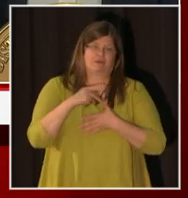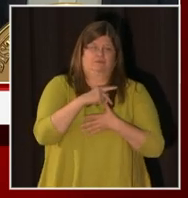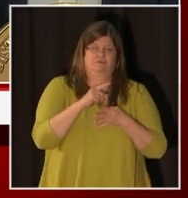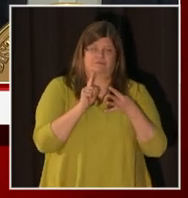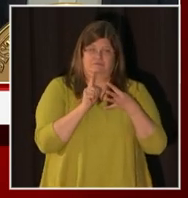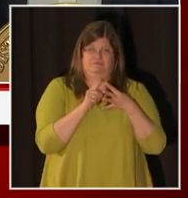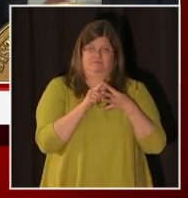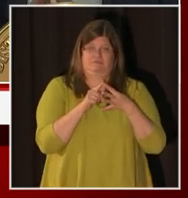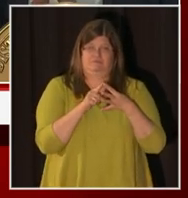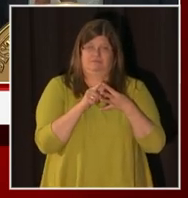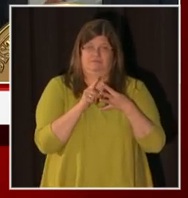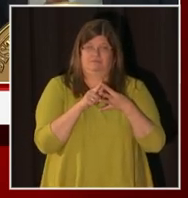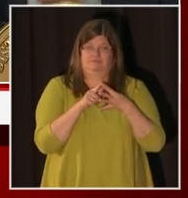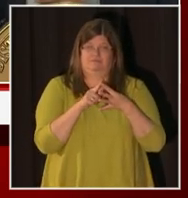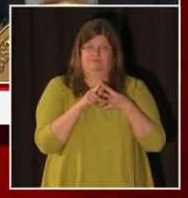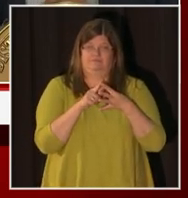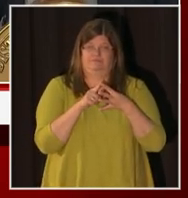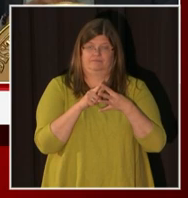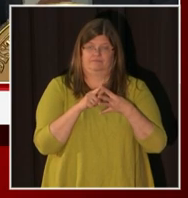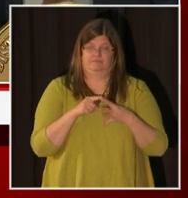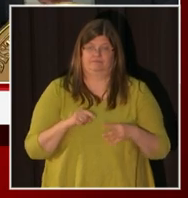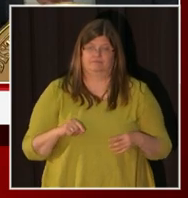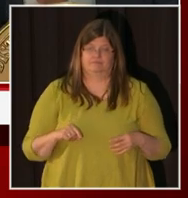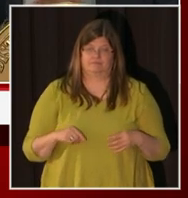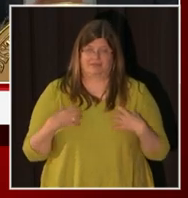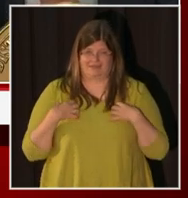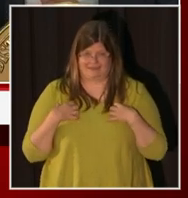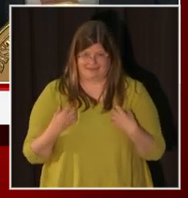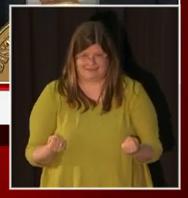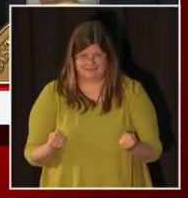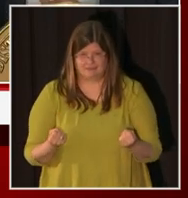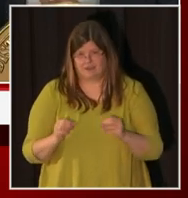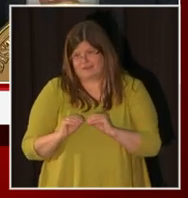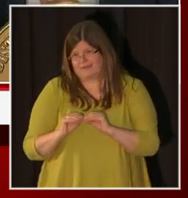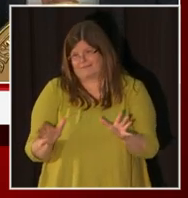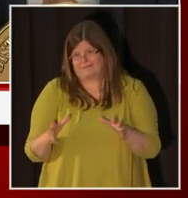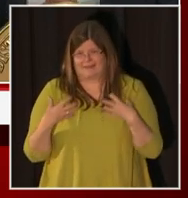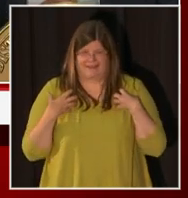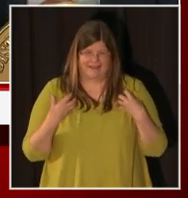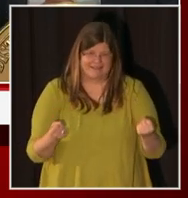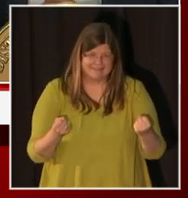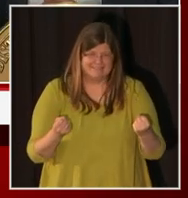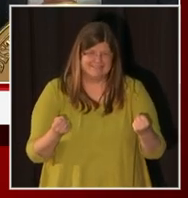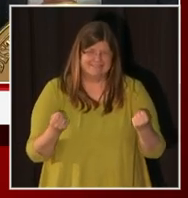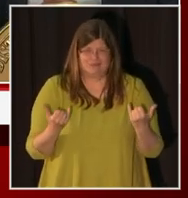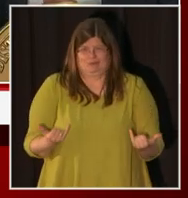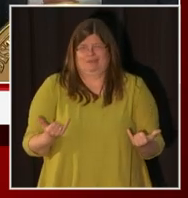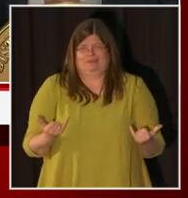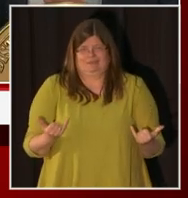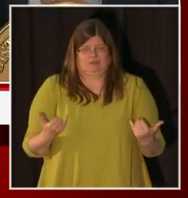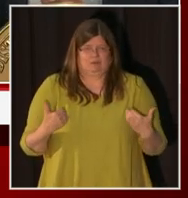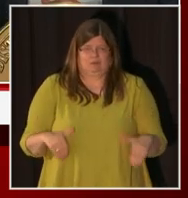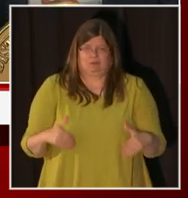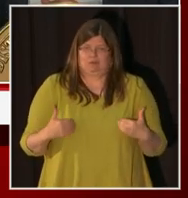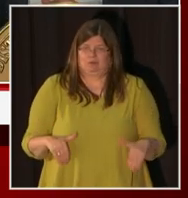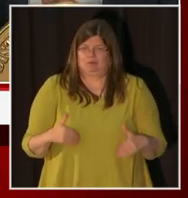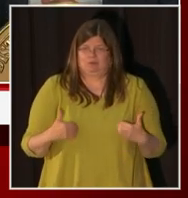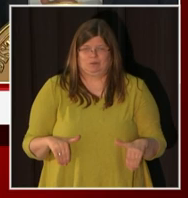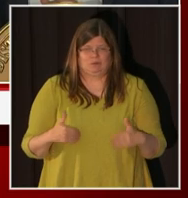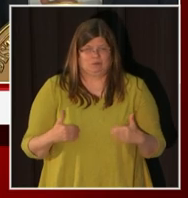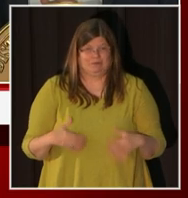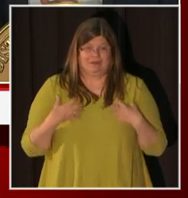First, we're going to be focused on health. Obviously, this pandemic has exposed wide health